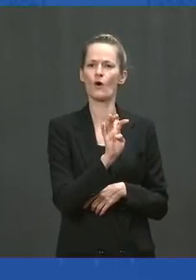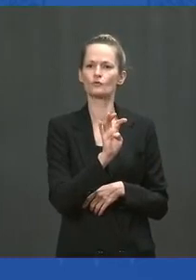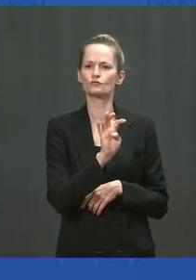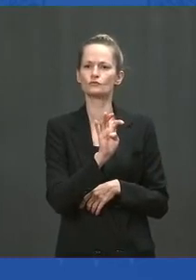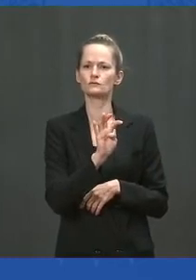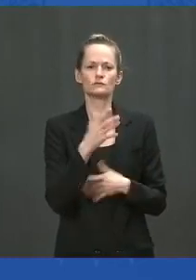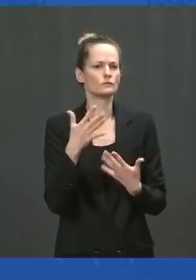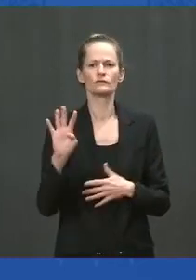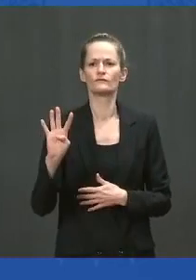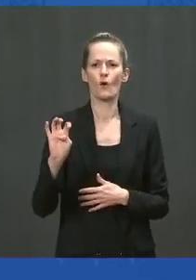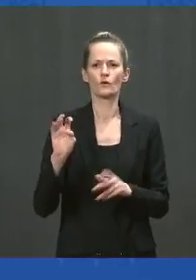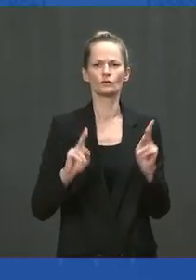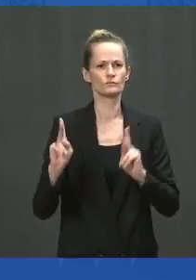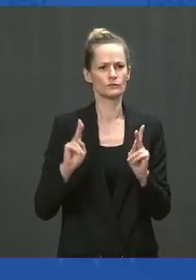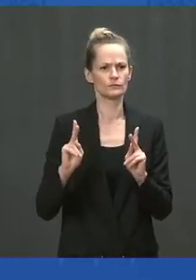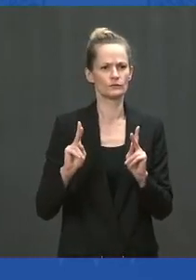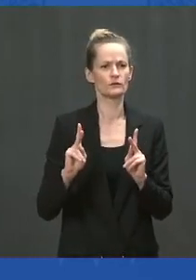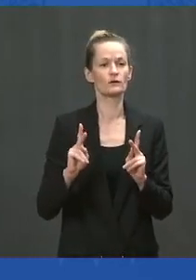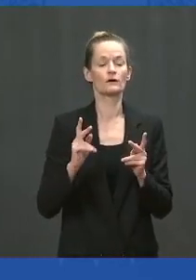Delta COVID-19 wave.